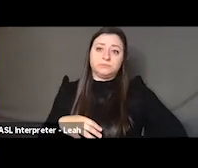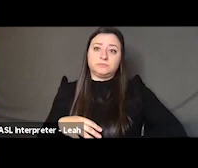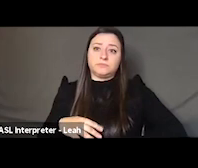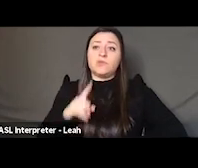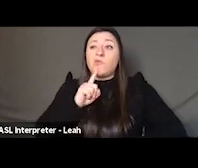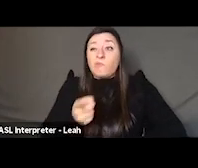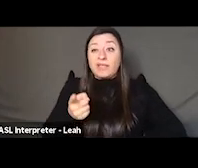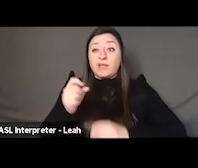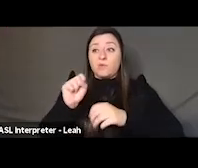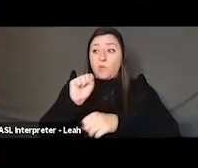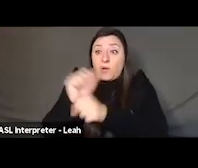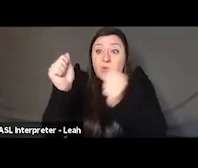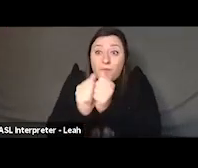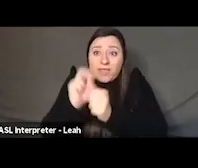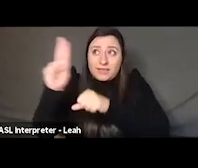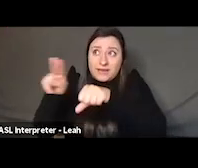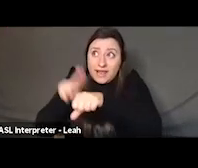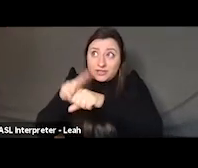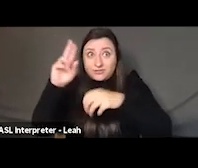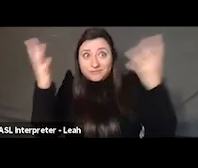our cities to healthy and resilient communities.